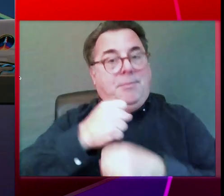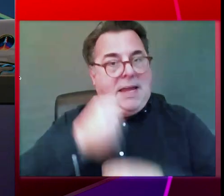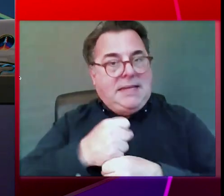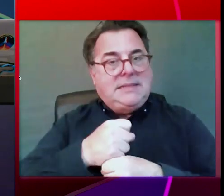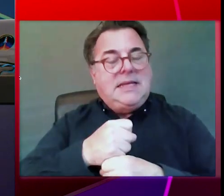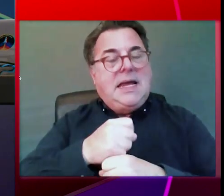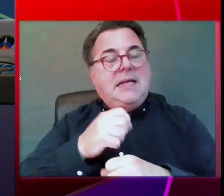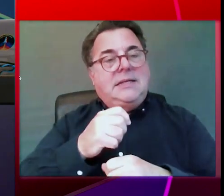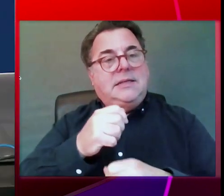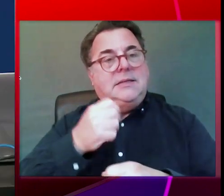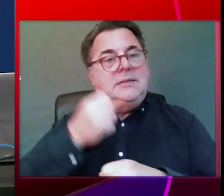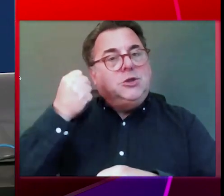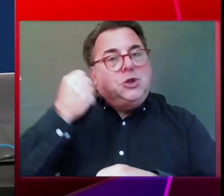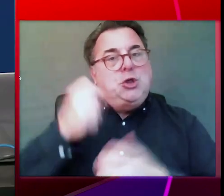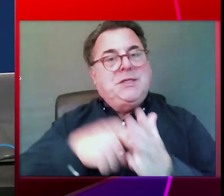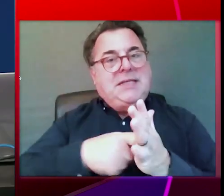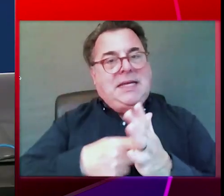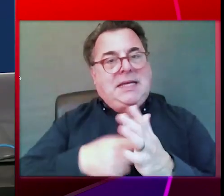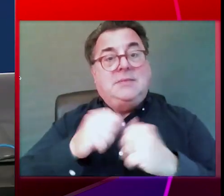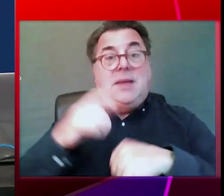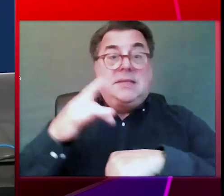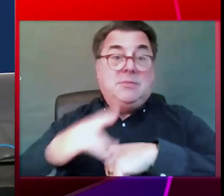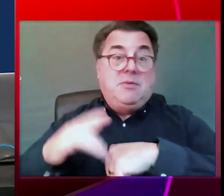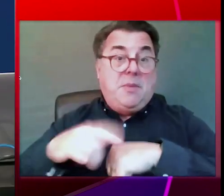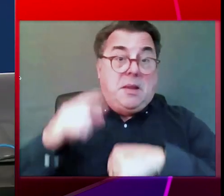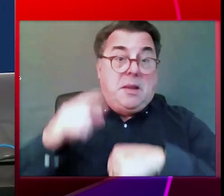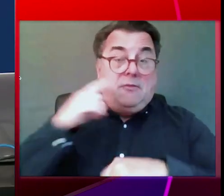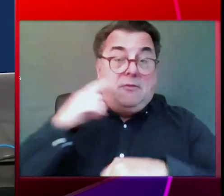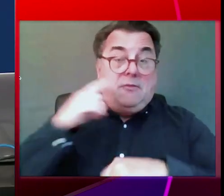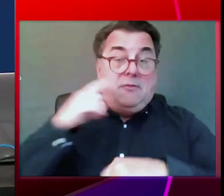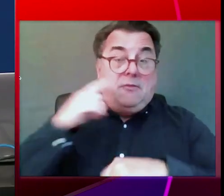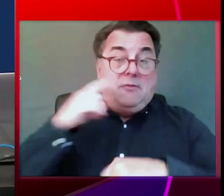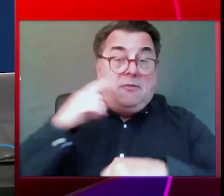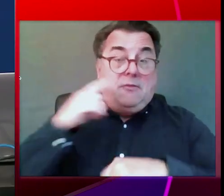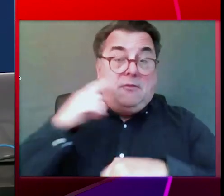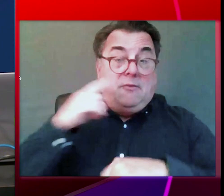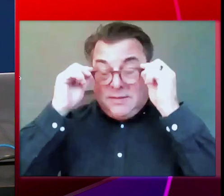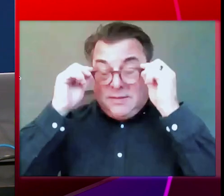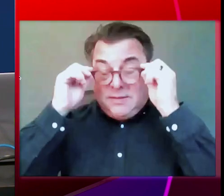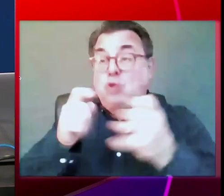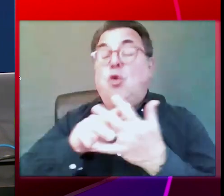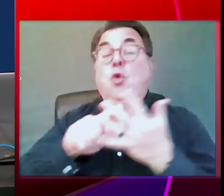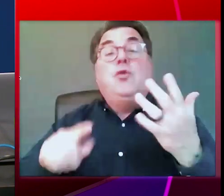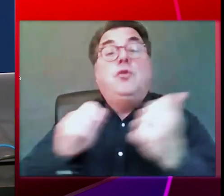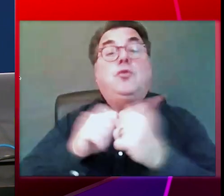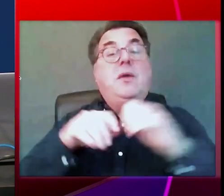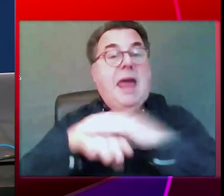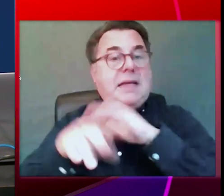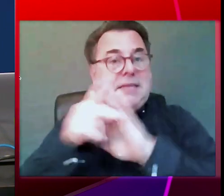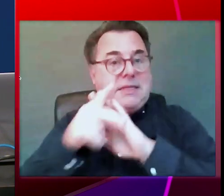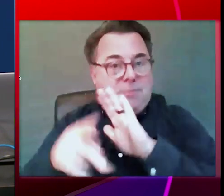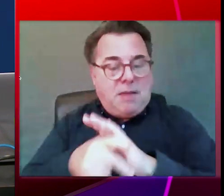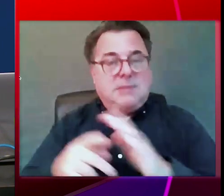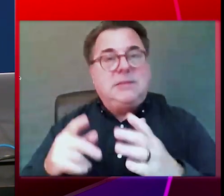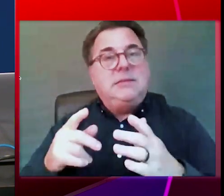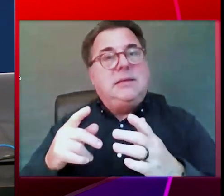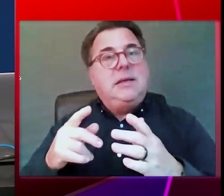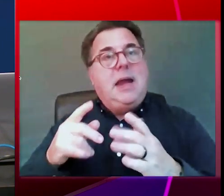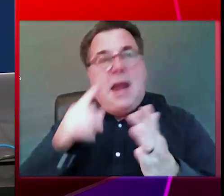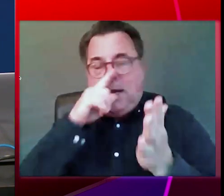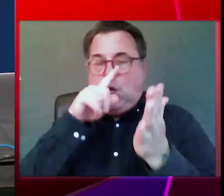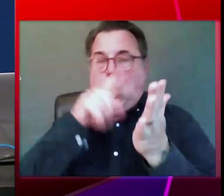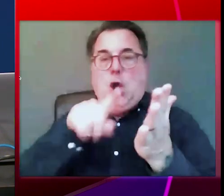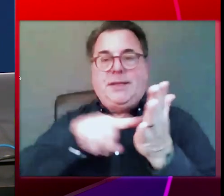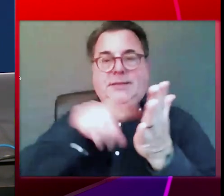keys, makes them available to all your applications, controls those with access policies, and keeps an audit over what